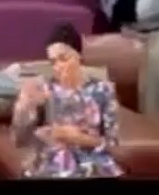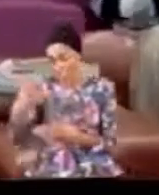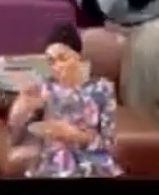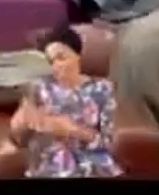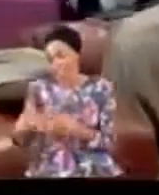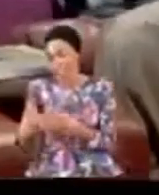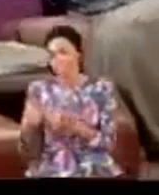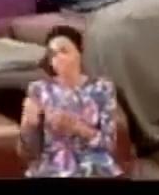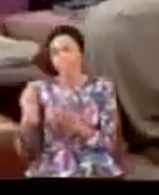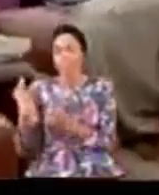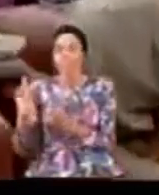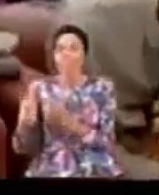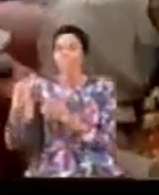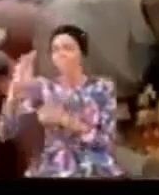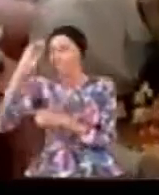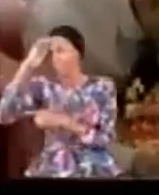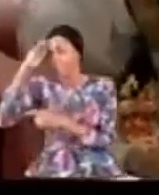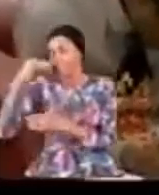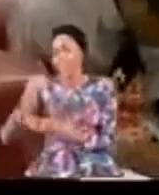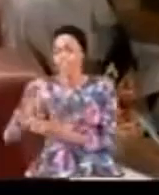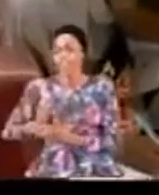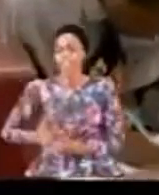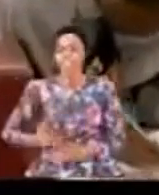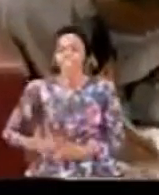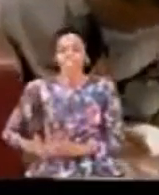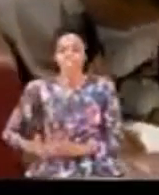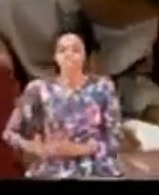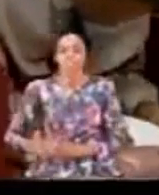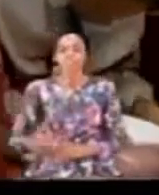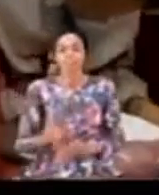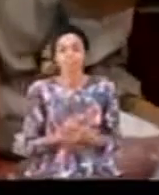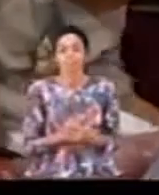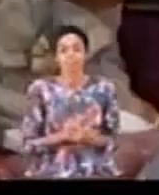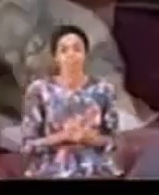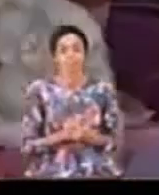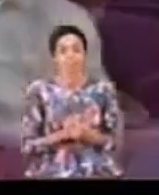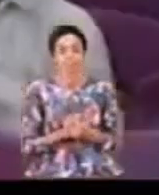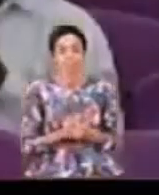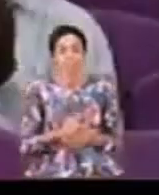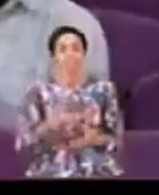Hey, close to his side.